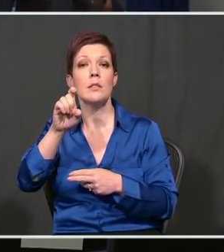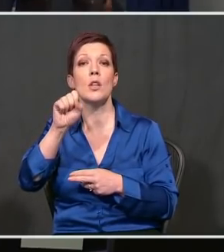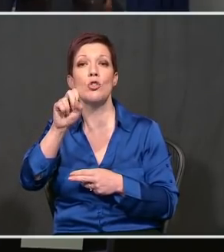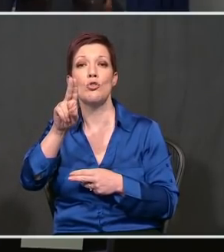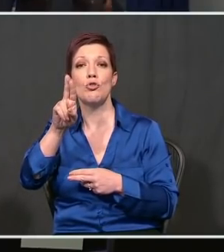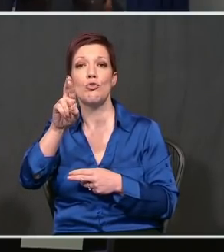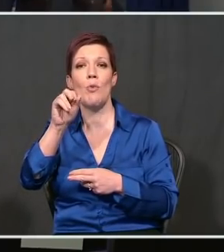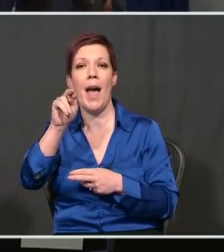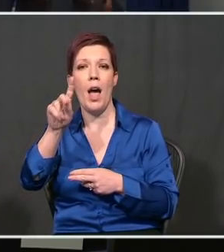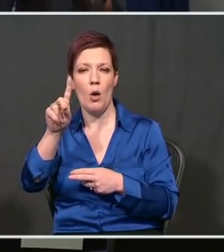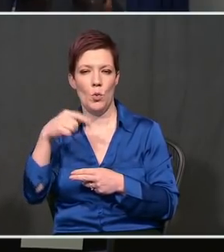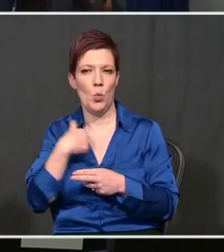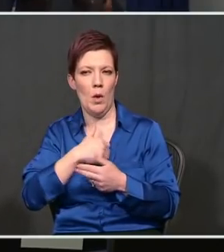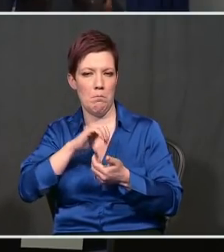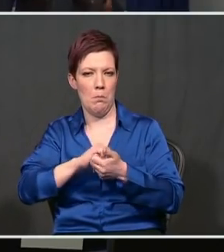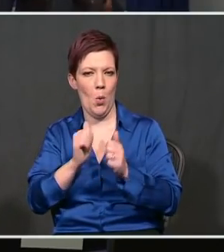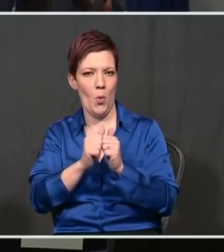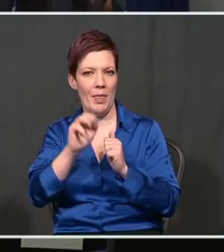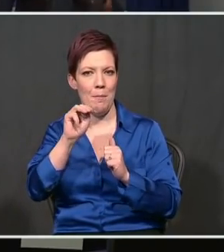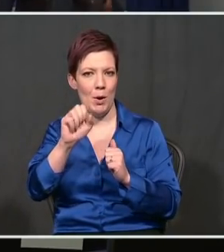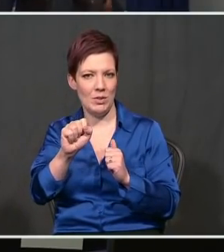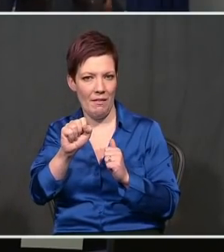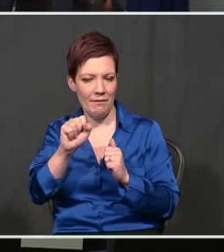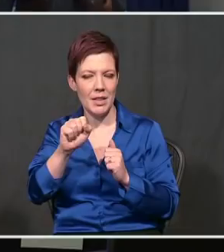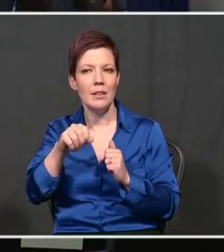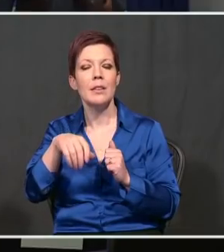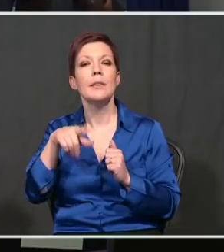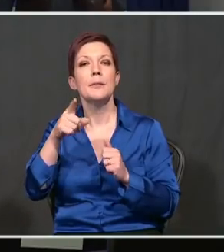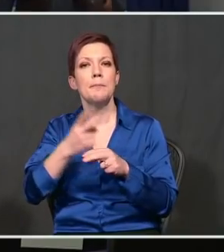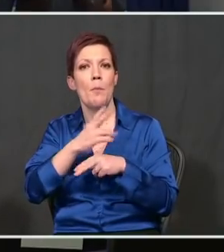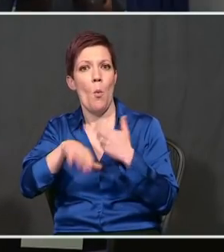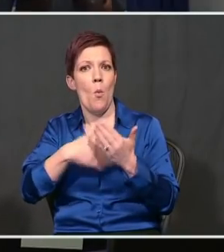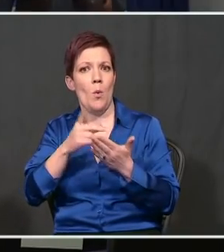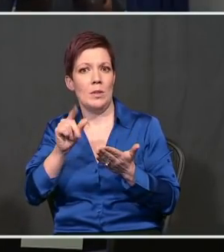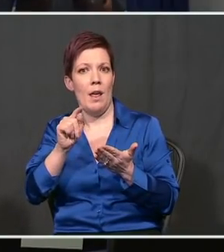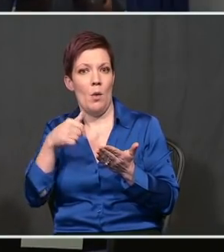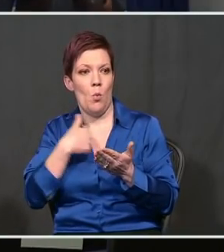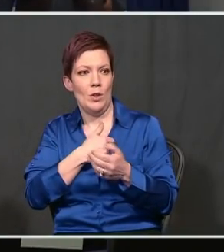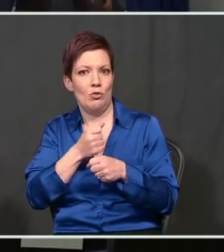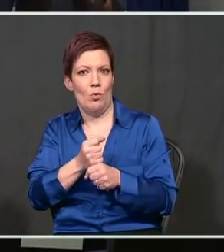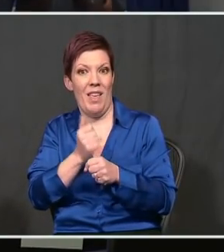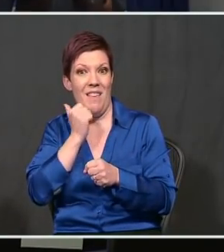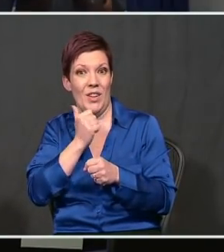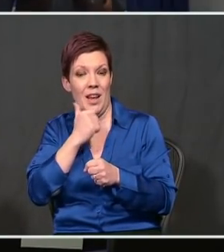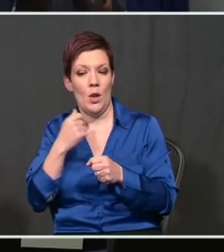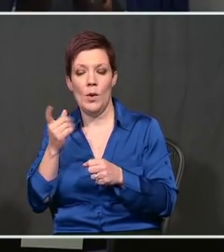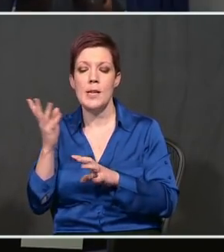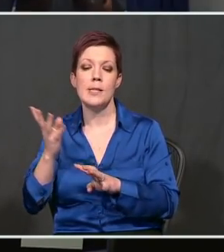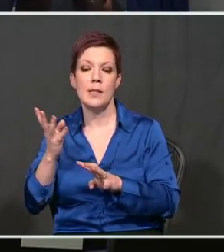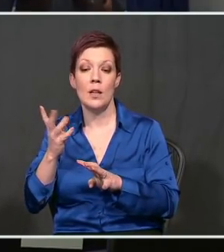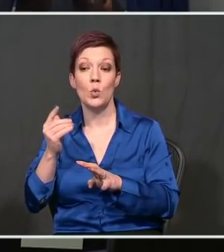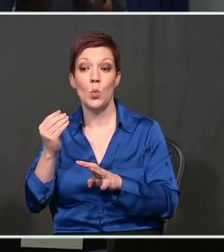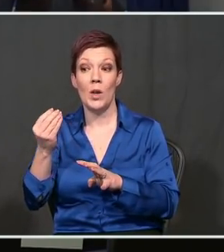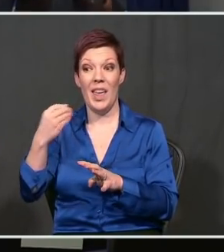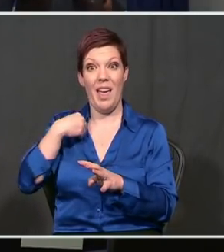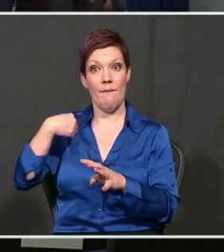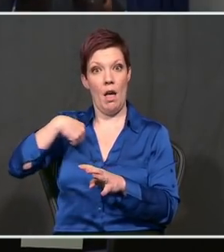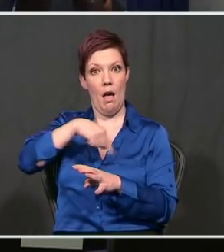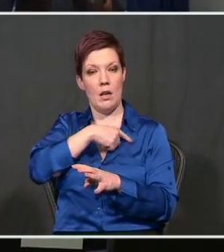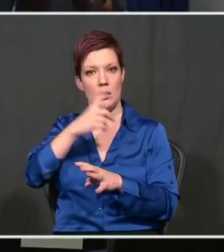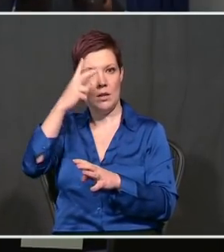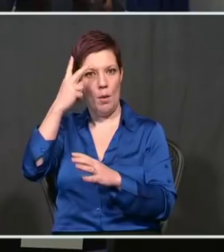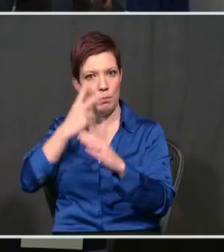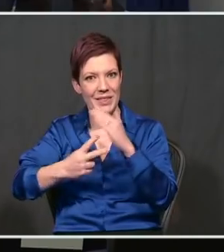which we announced earlier this year. It uses all of that data that we generate every day to give us predictive analytics so that if that